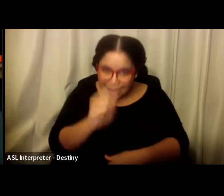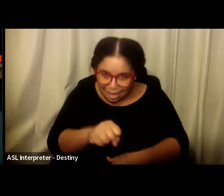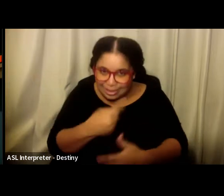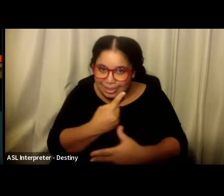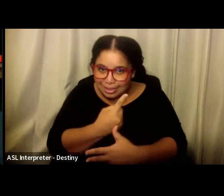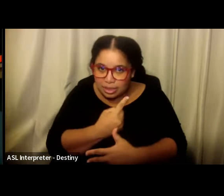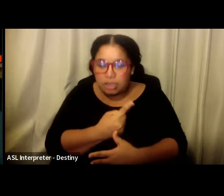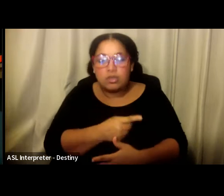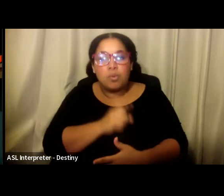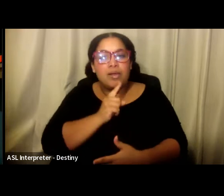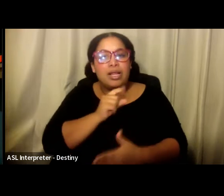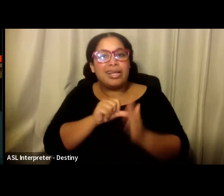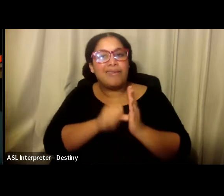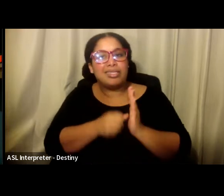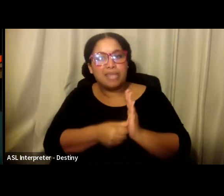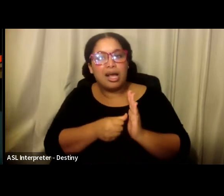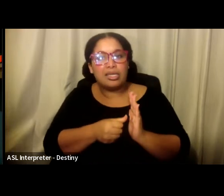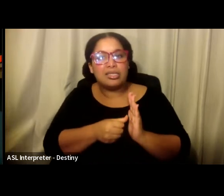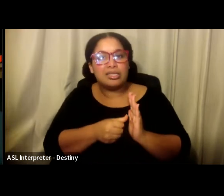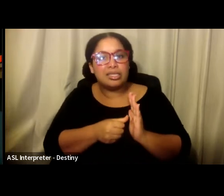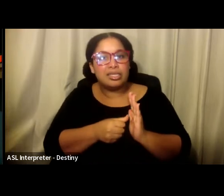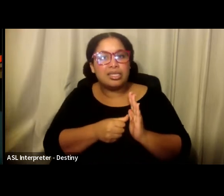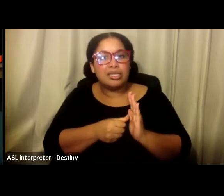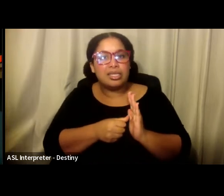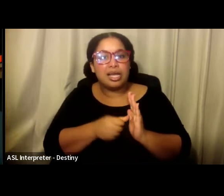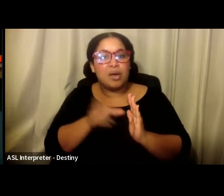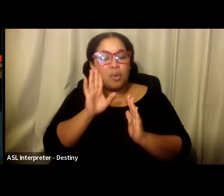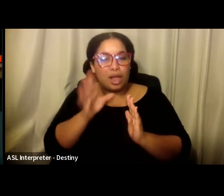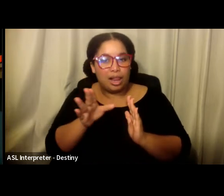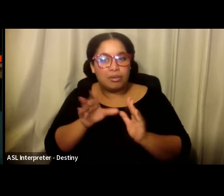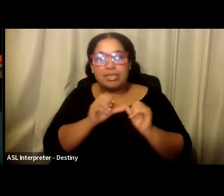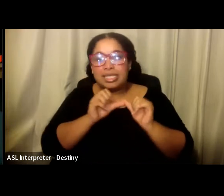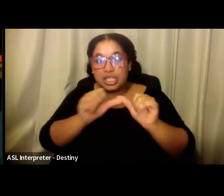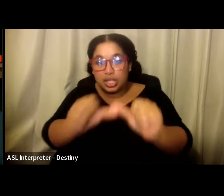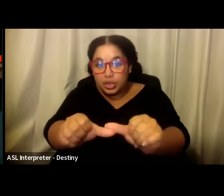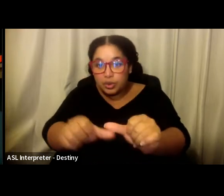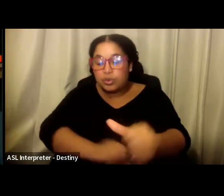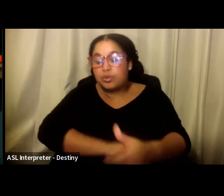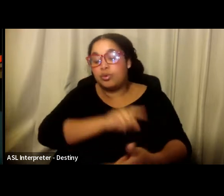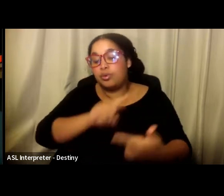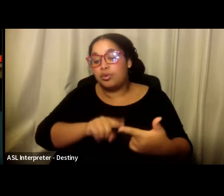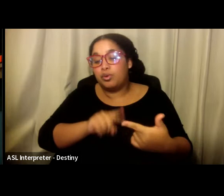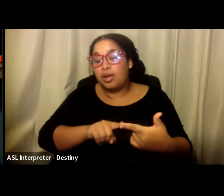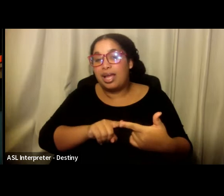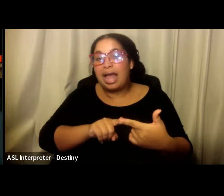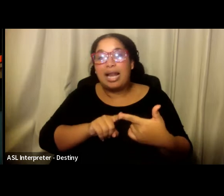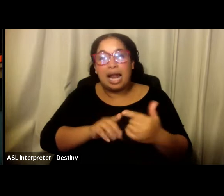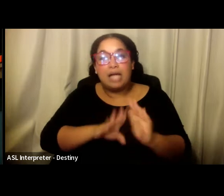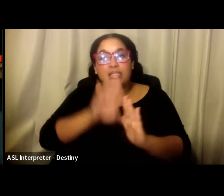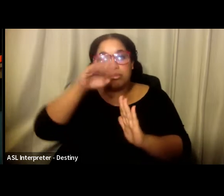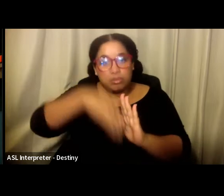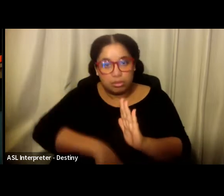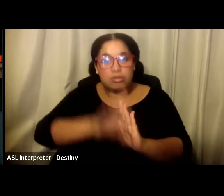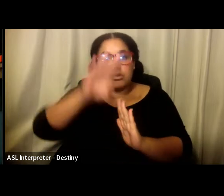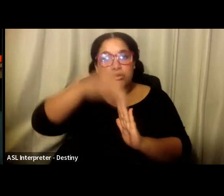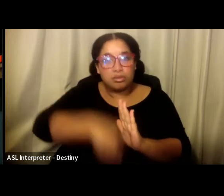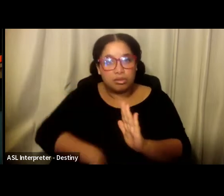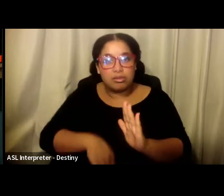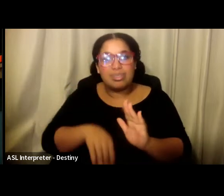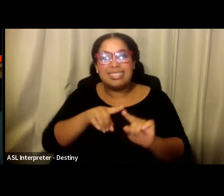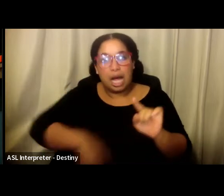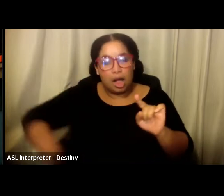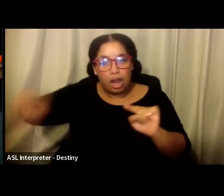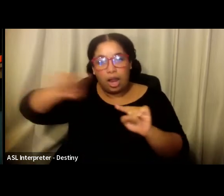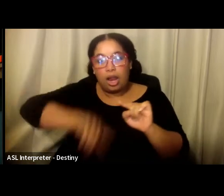So I think the emphasis on the fact that it's going to be around, the fact that it cycles, and then the fact that we don't know what